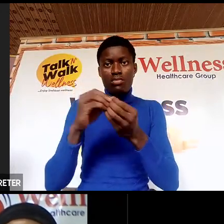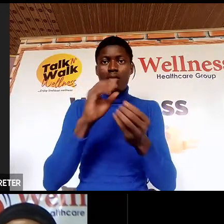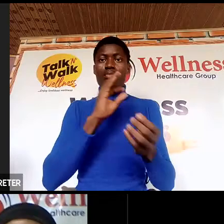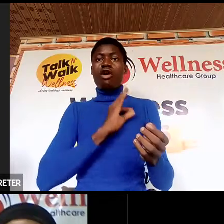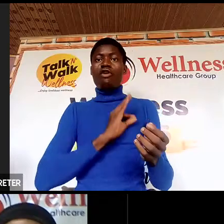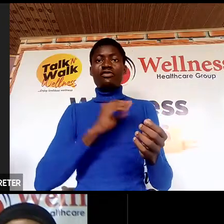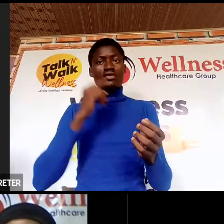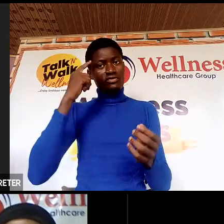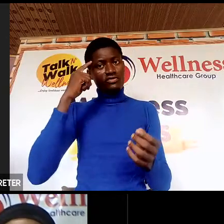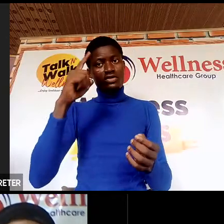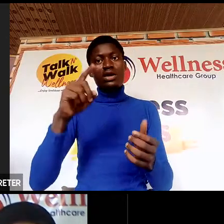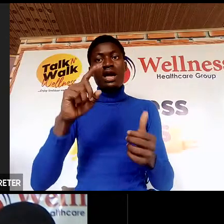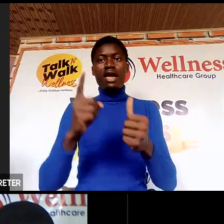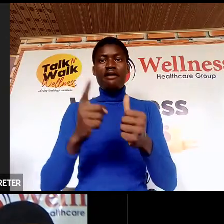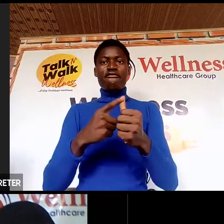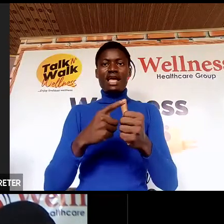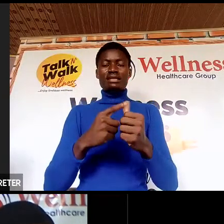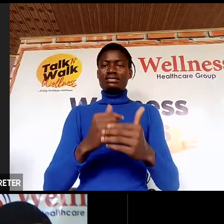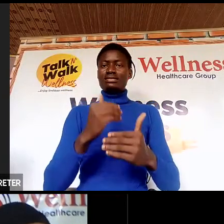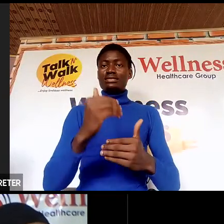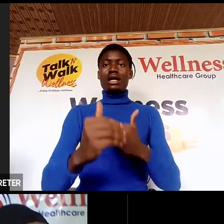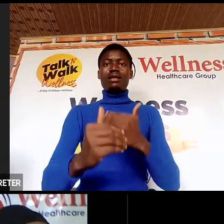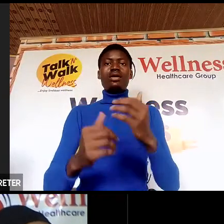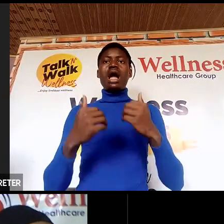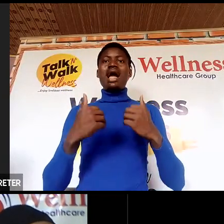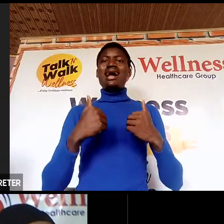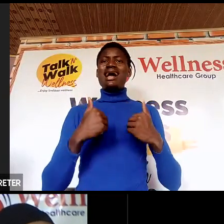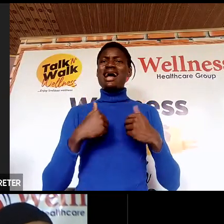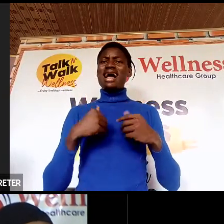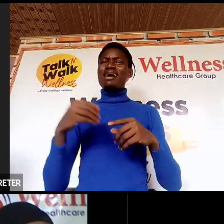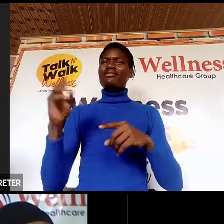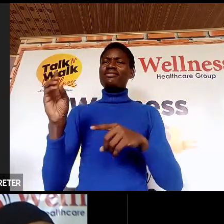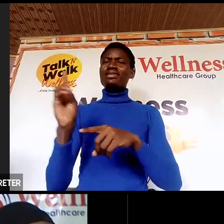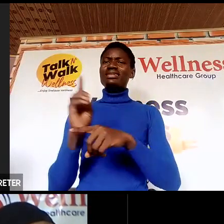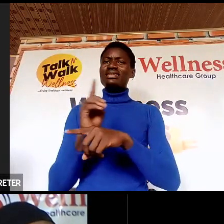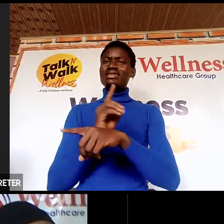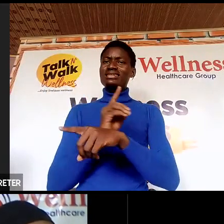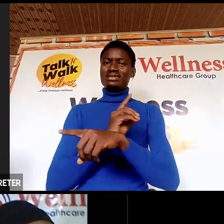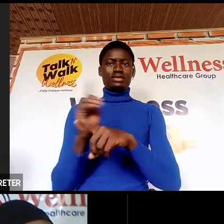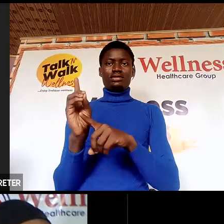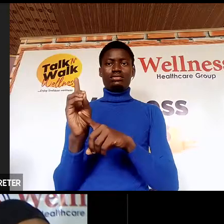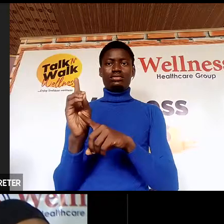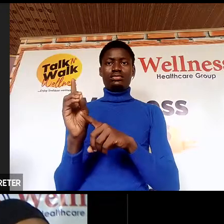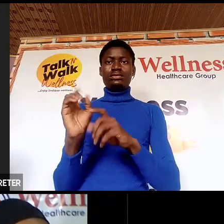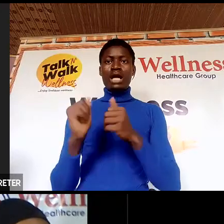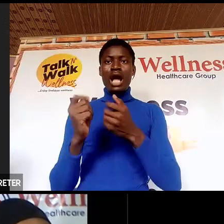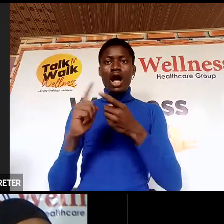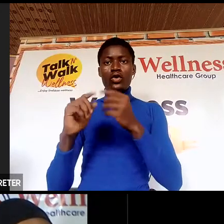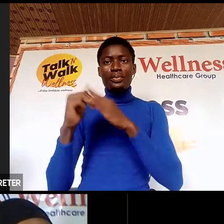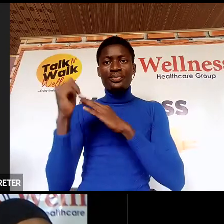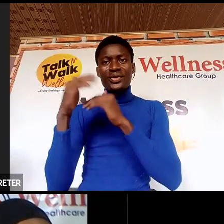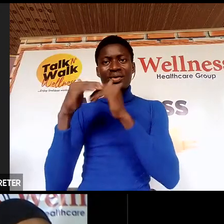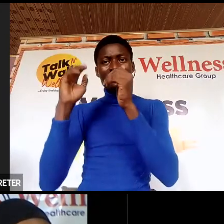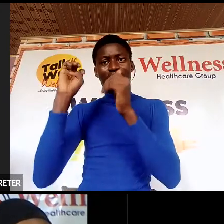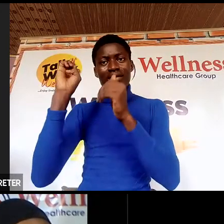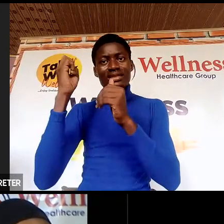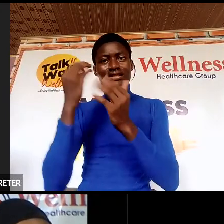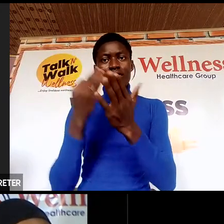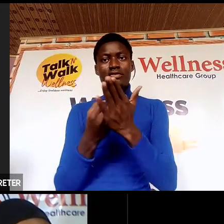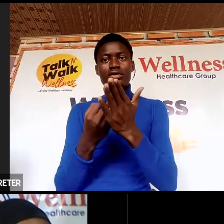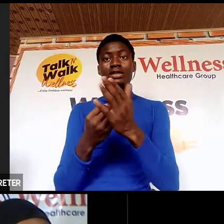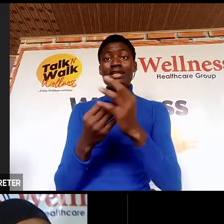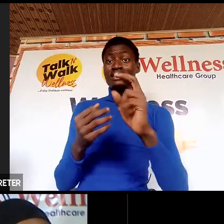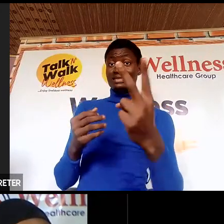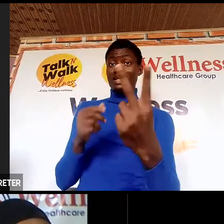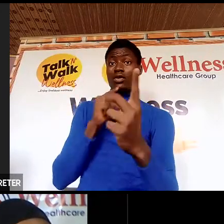the even building that emergency fund. The second is what Adetutu, your dad, is talking about, which is that now that the money has been put aside, how